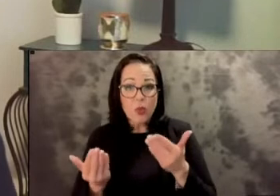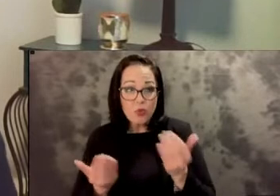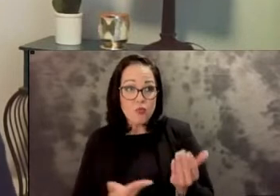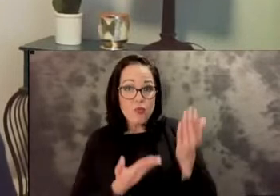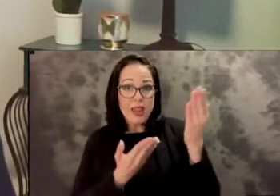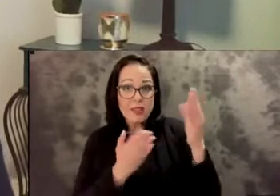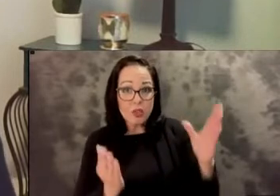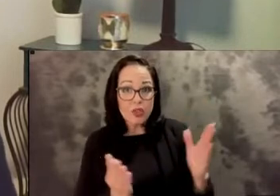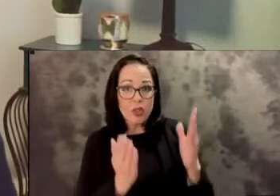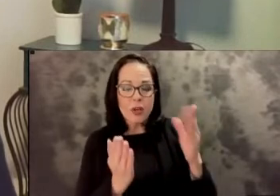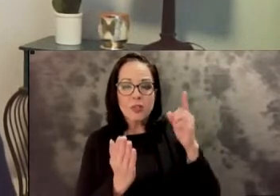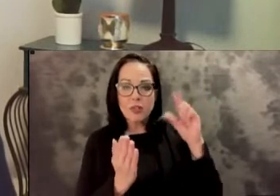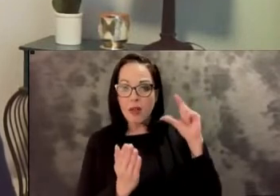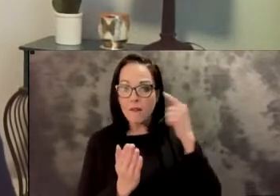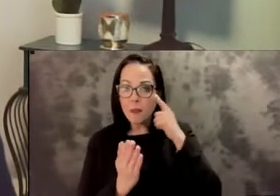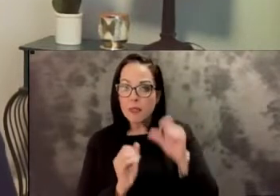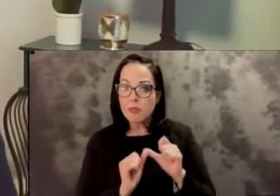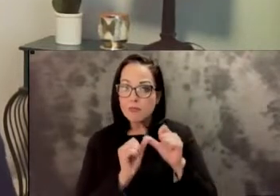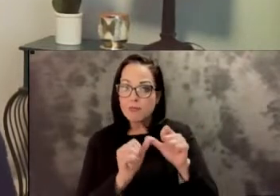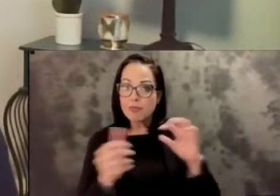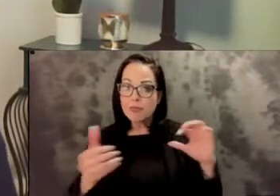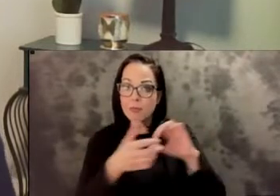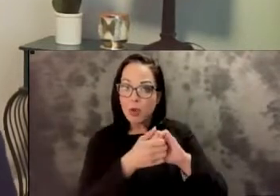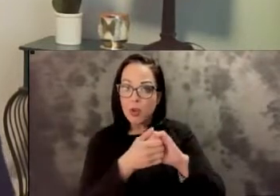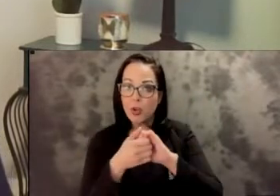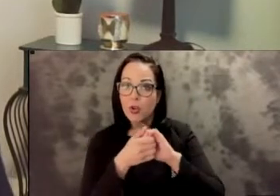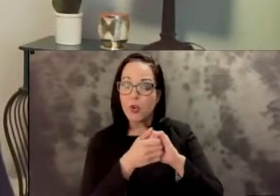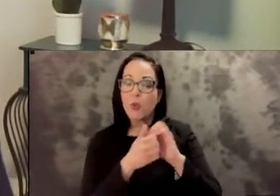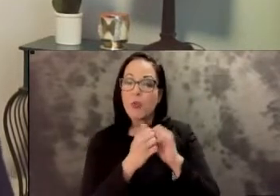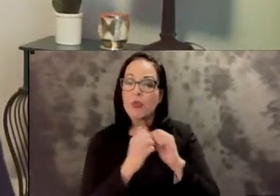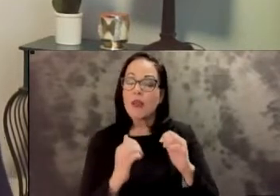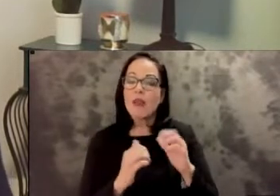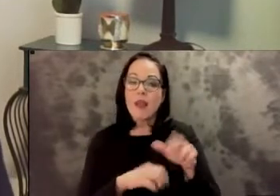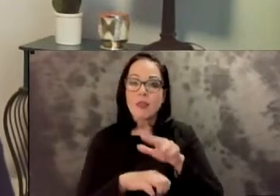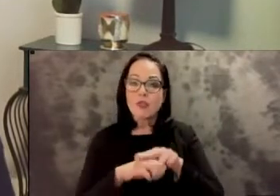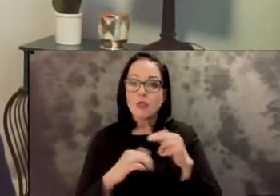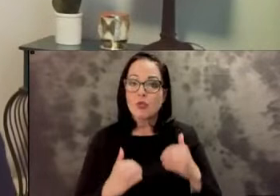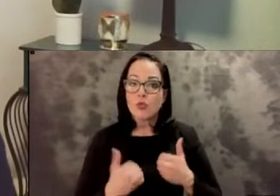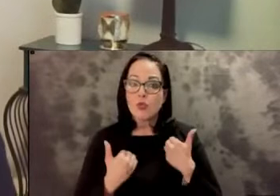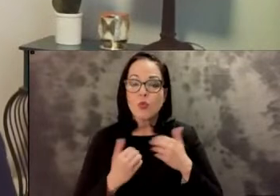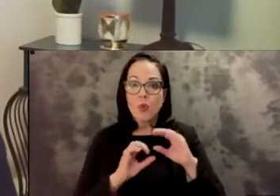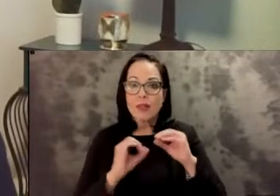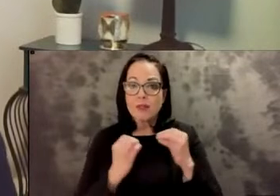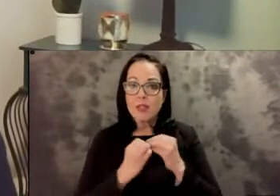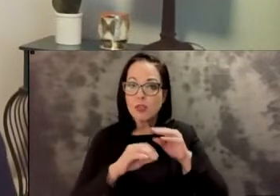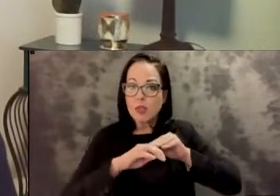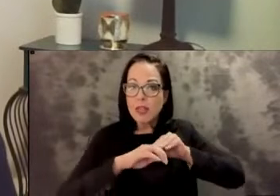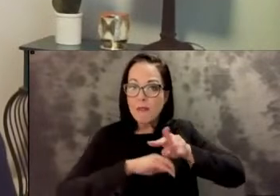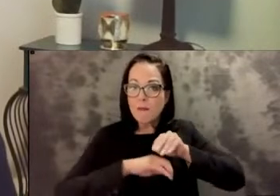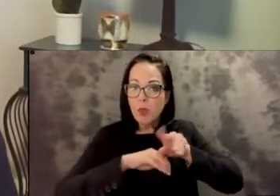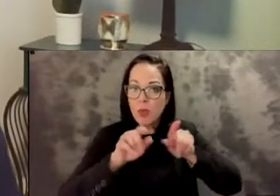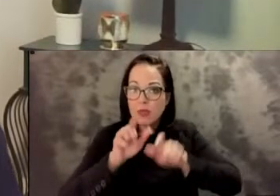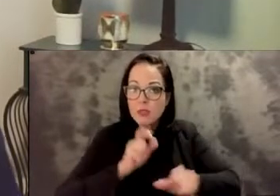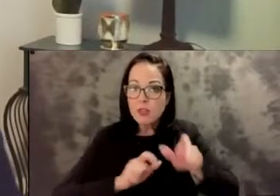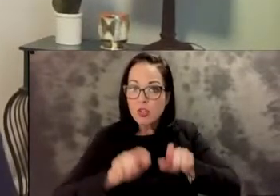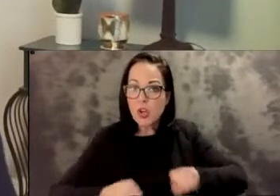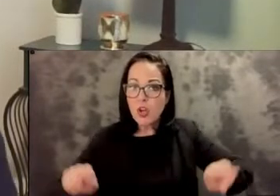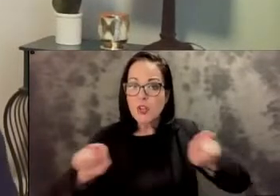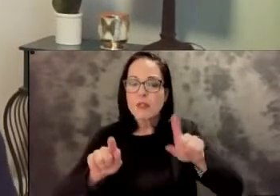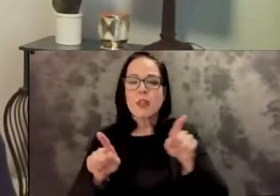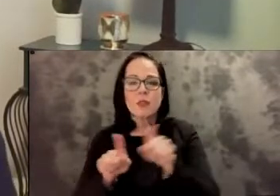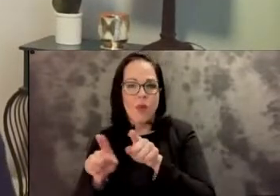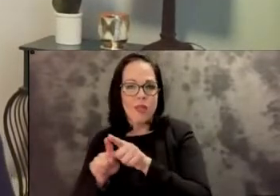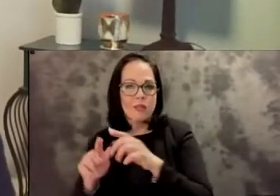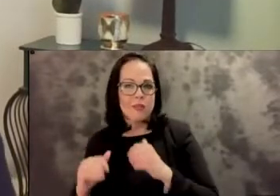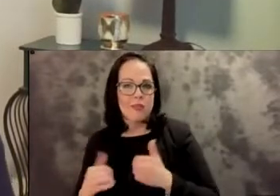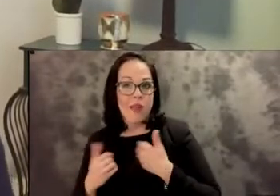government to further partner with national youth-led organizations and influencers, as well as young leaders